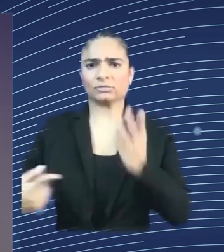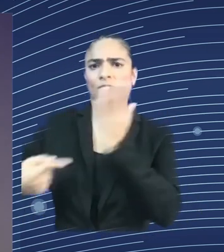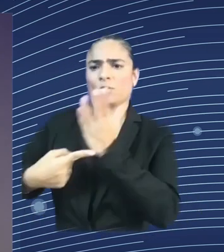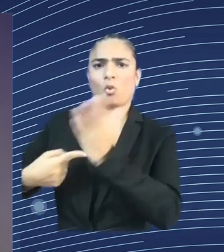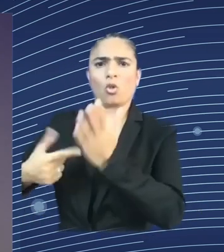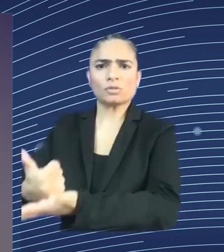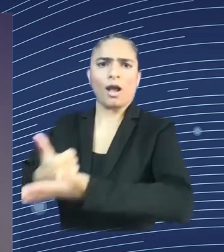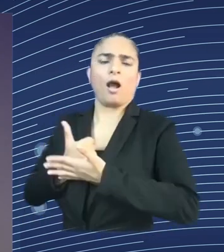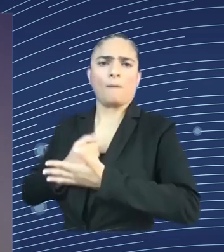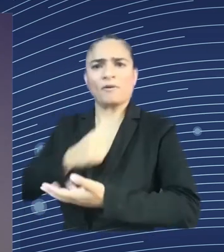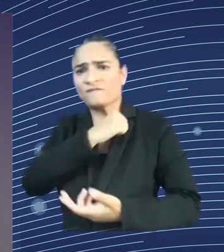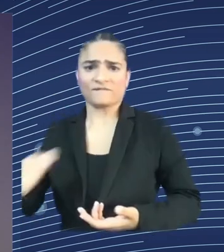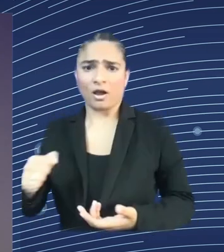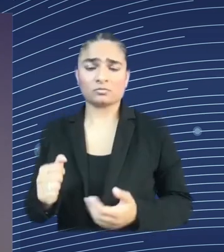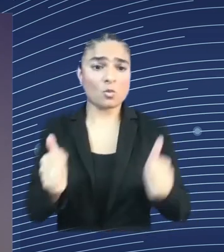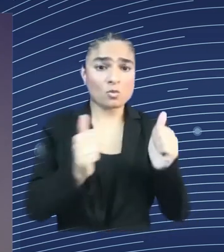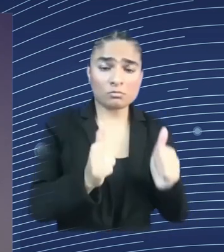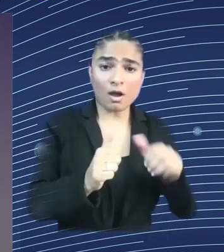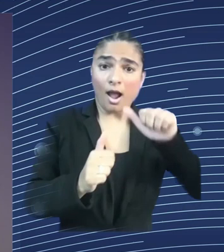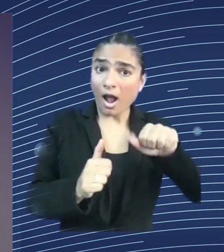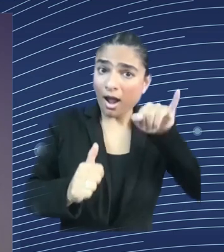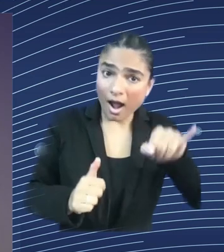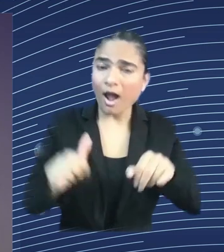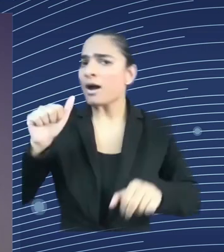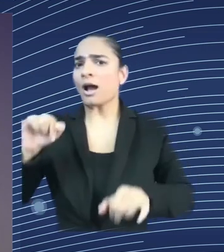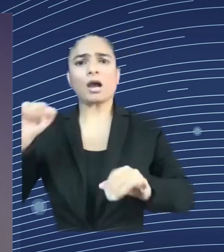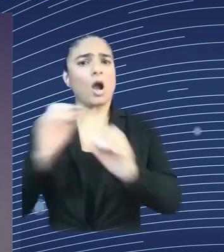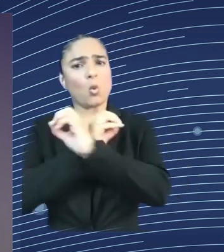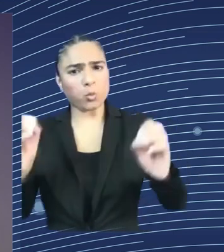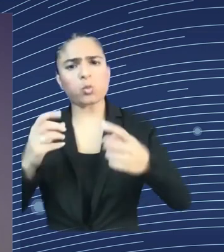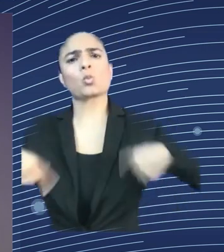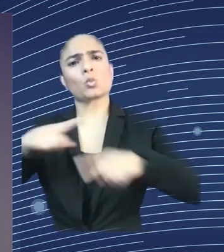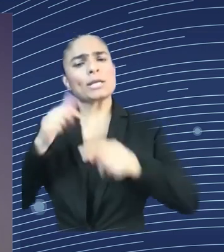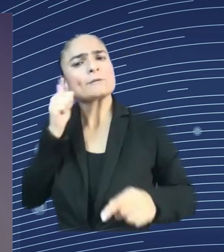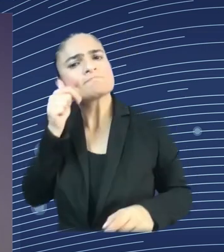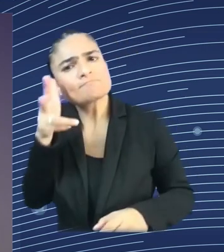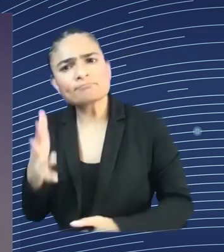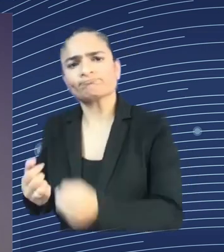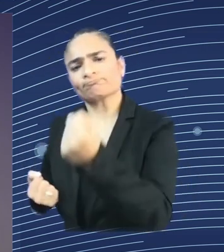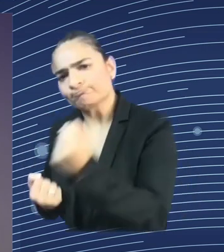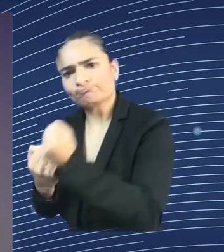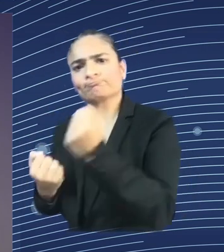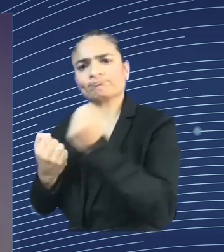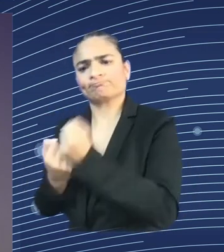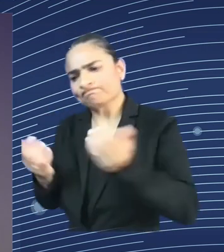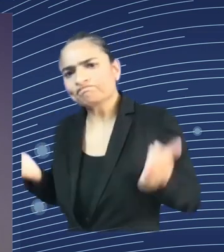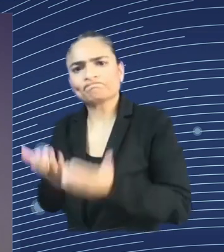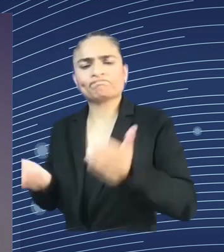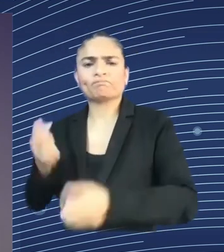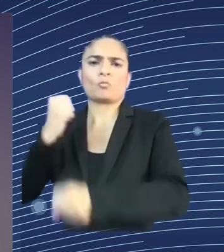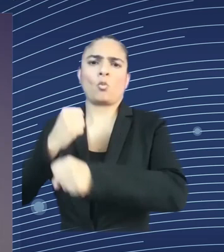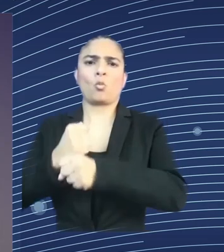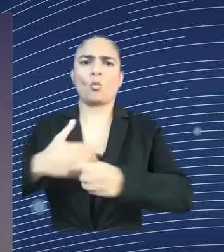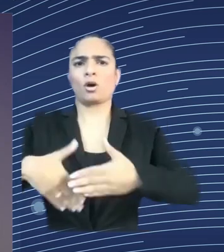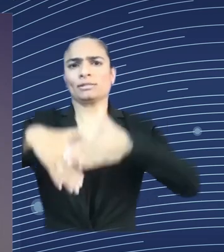daily working routines. They want those tools to take over the administrative burden. They need